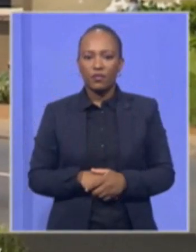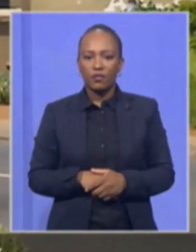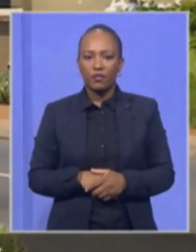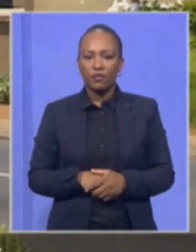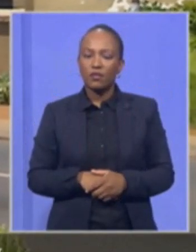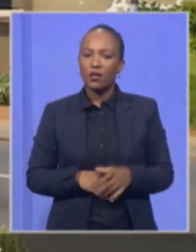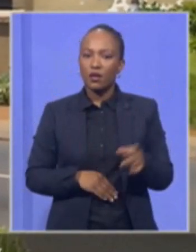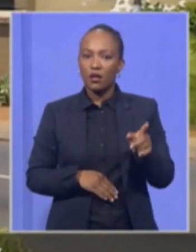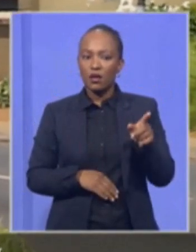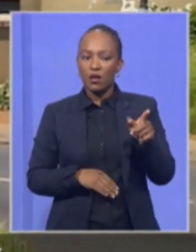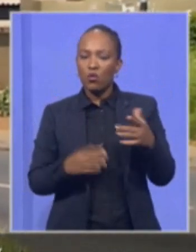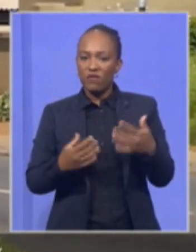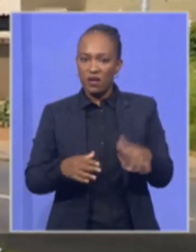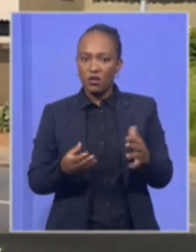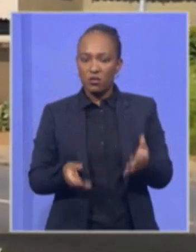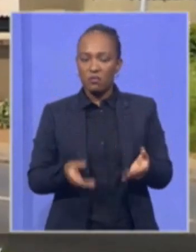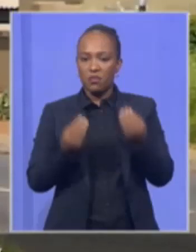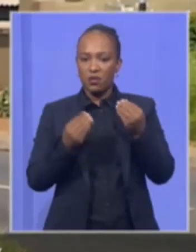our